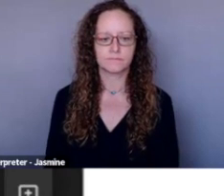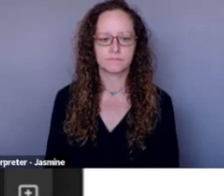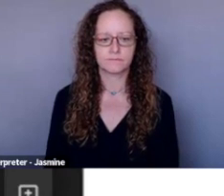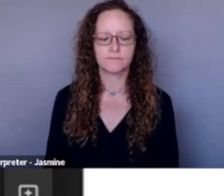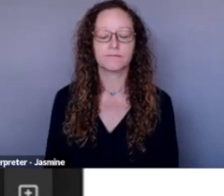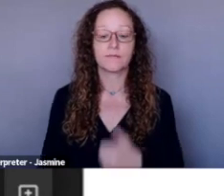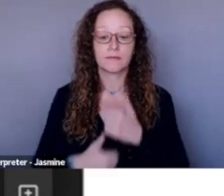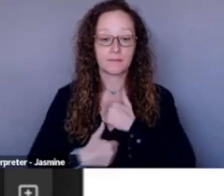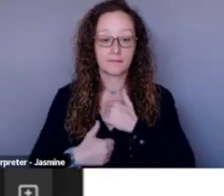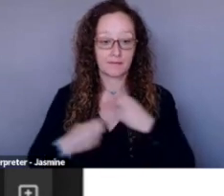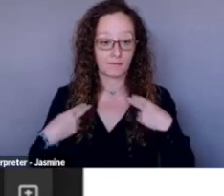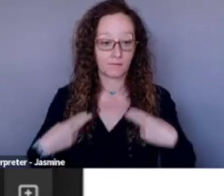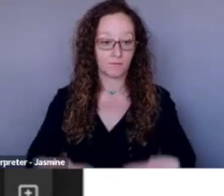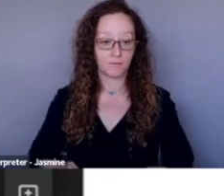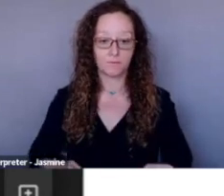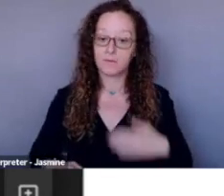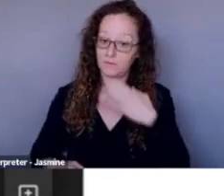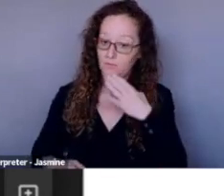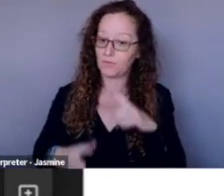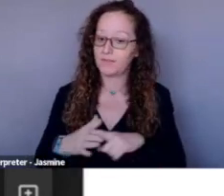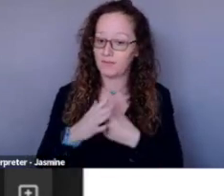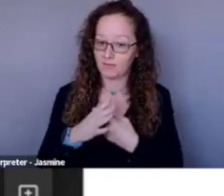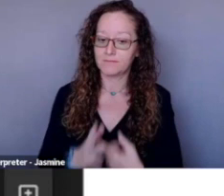Military uniforms, definitely a good start.